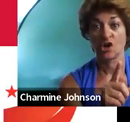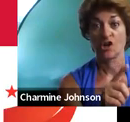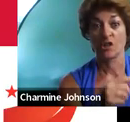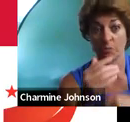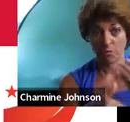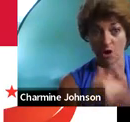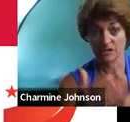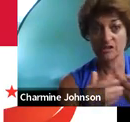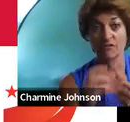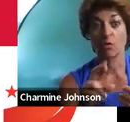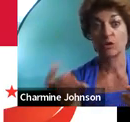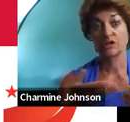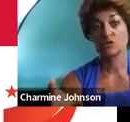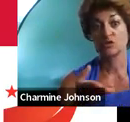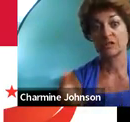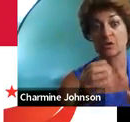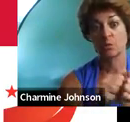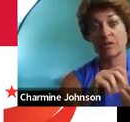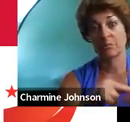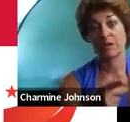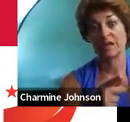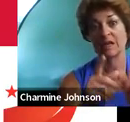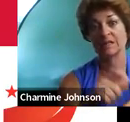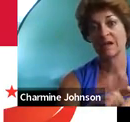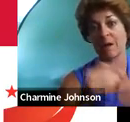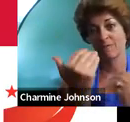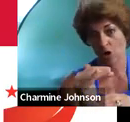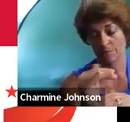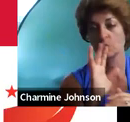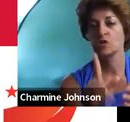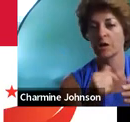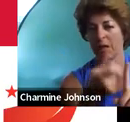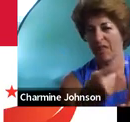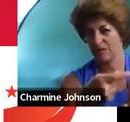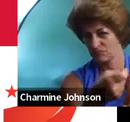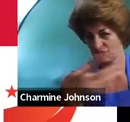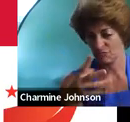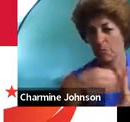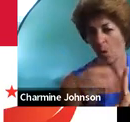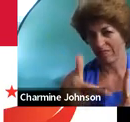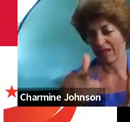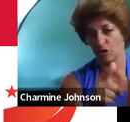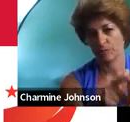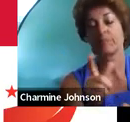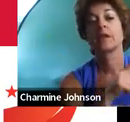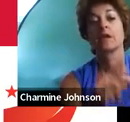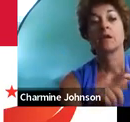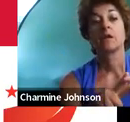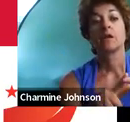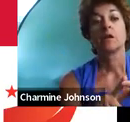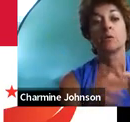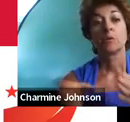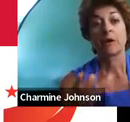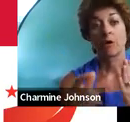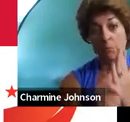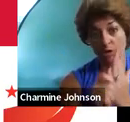processes to reintroduce services with meaningful timeframes, and we'll talk a little bit about that later. Prepare a booklet